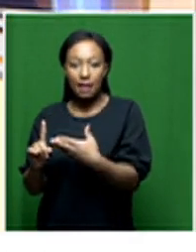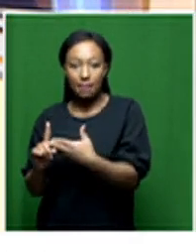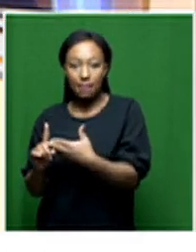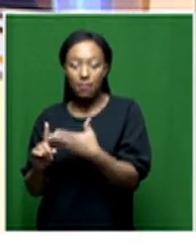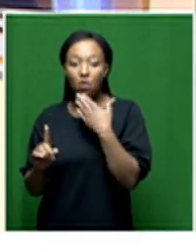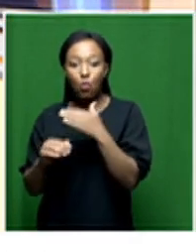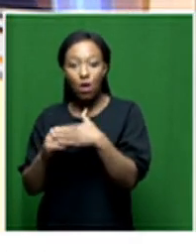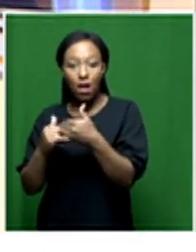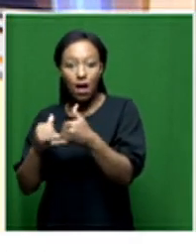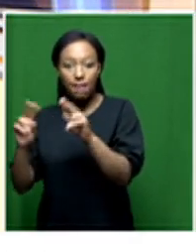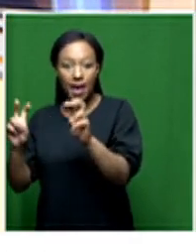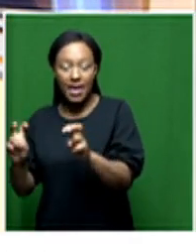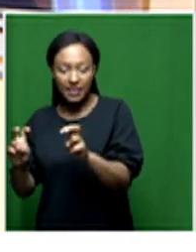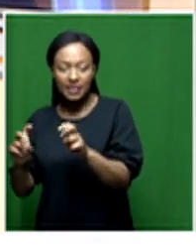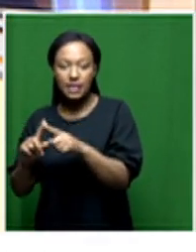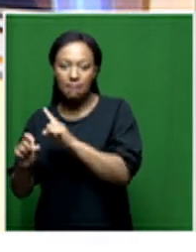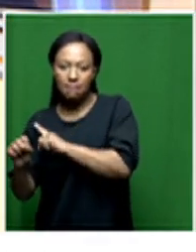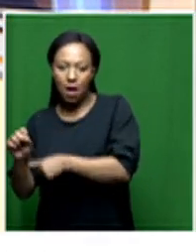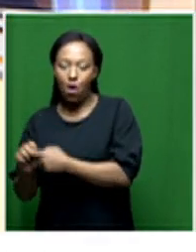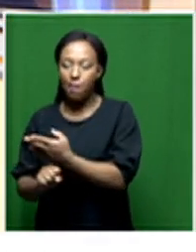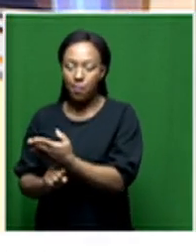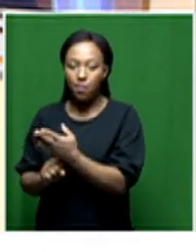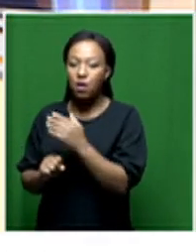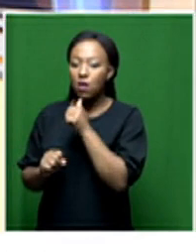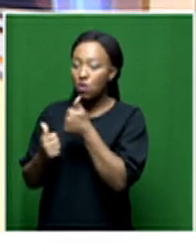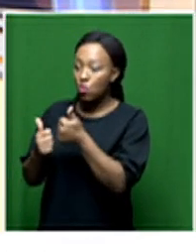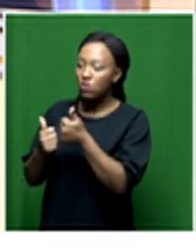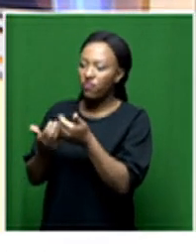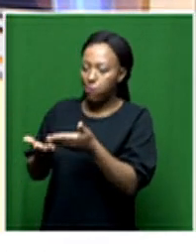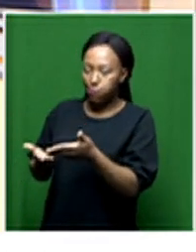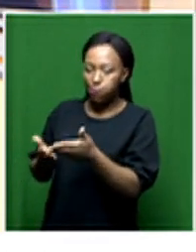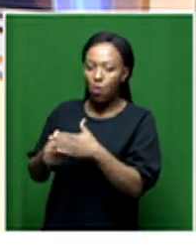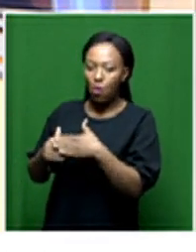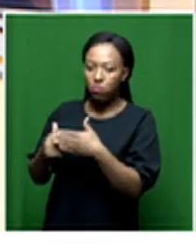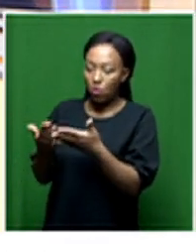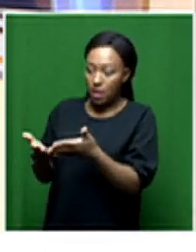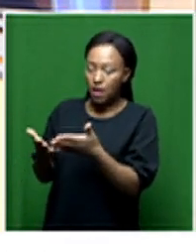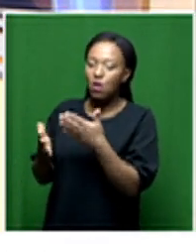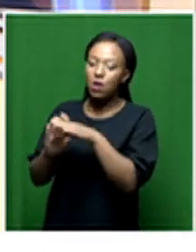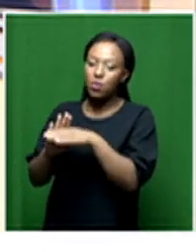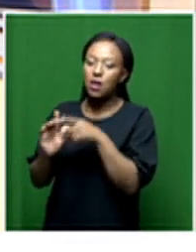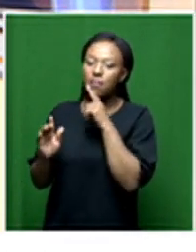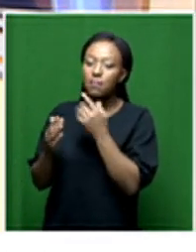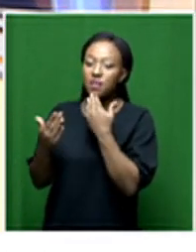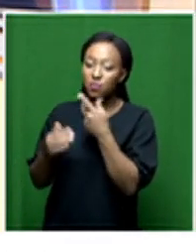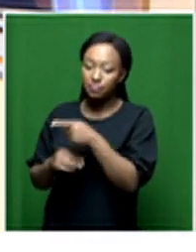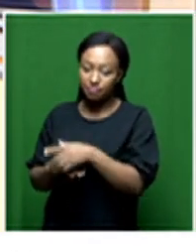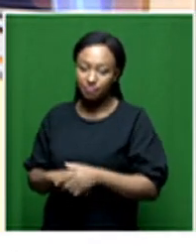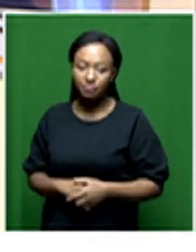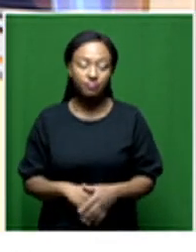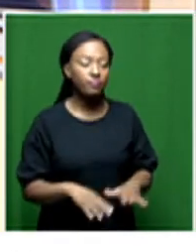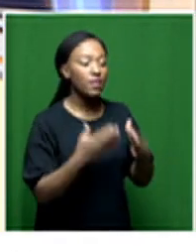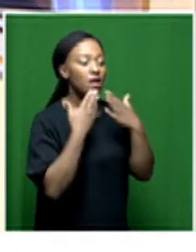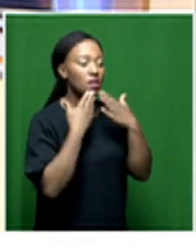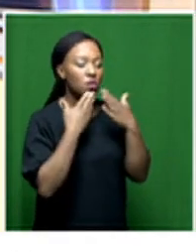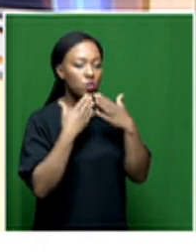Energy and Power. Good to have you, Clyde. Thanks so much for being our guest on the program. Thanks, Leanne, and morning to you and morning to